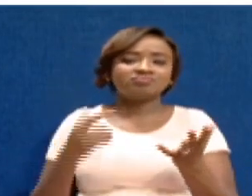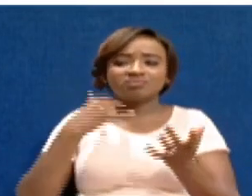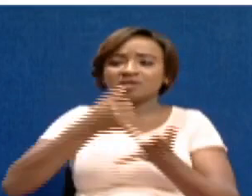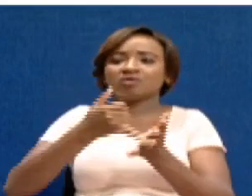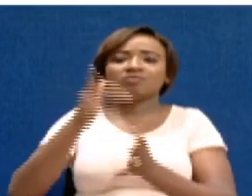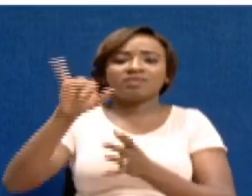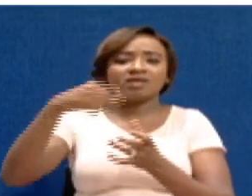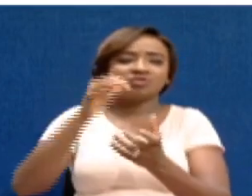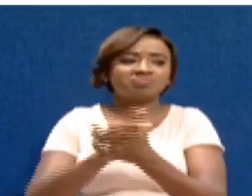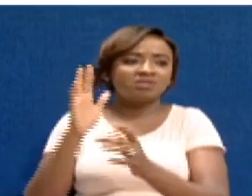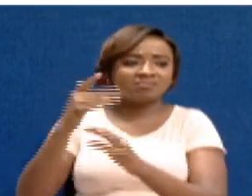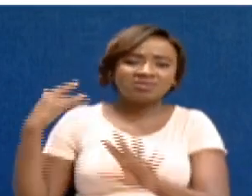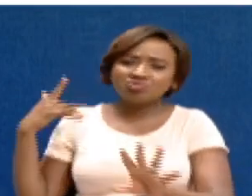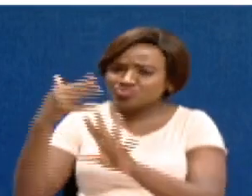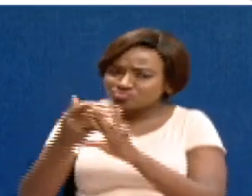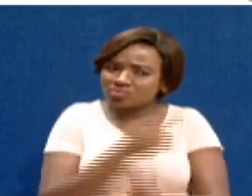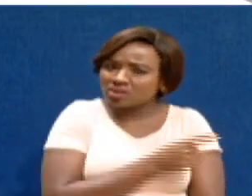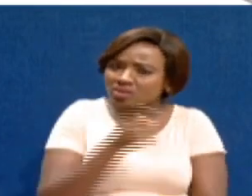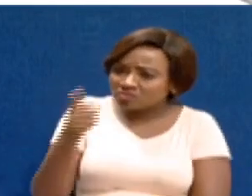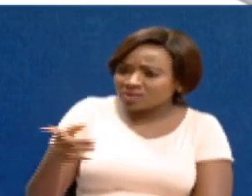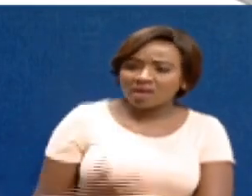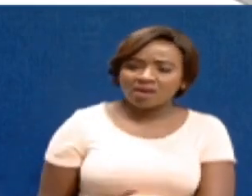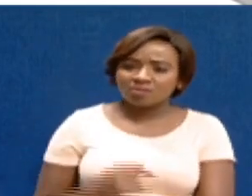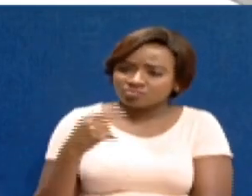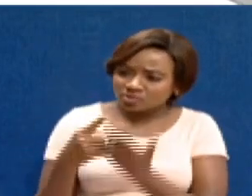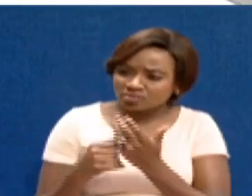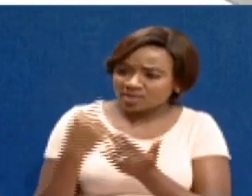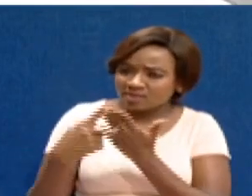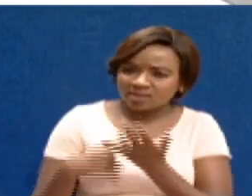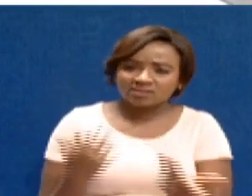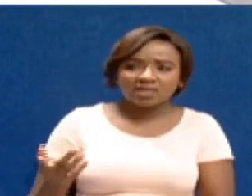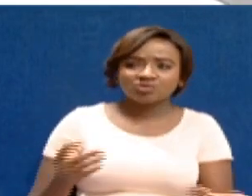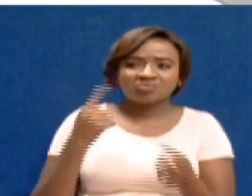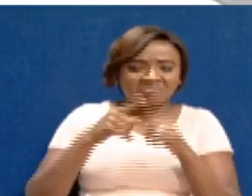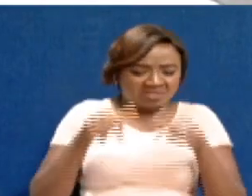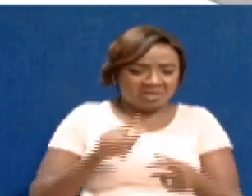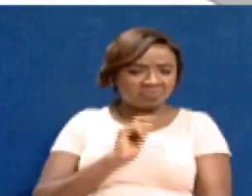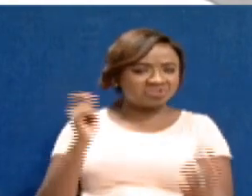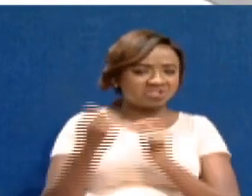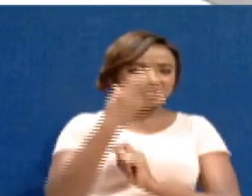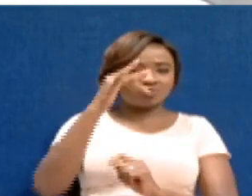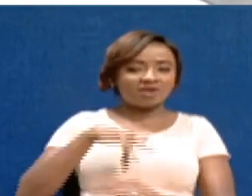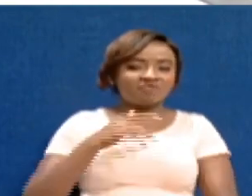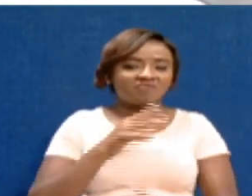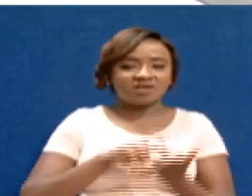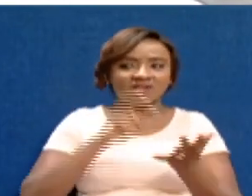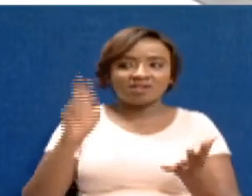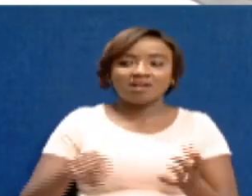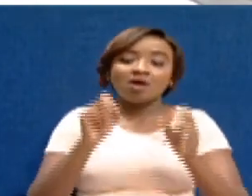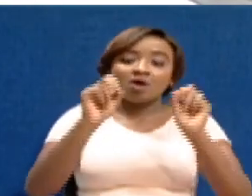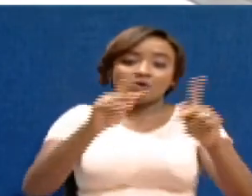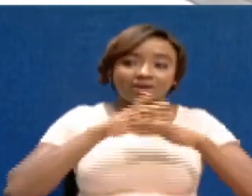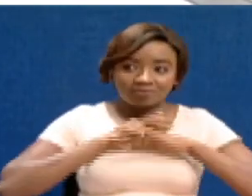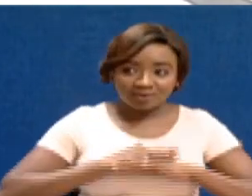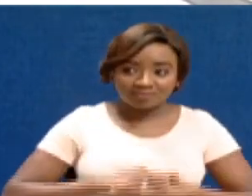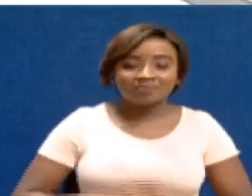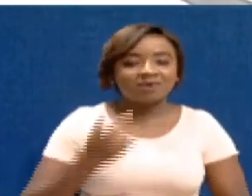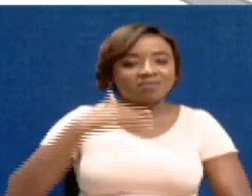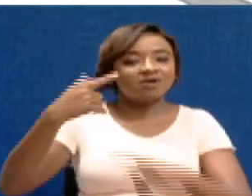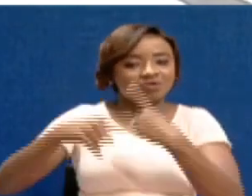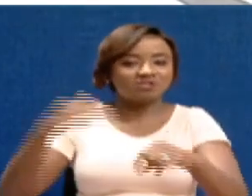but I hear them out. Okay, you know? So, and that is all we are asking. Hear us out. Let everybody speak up. There is also very